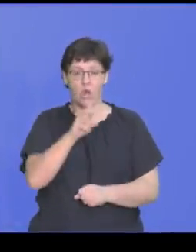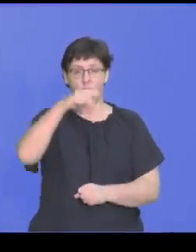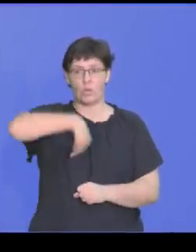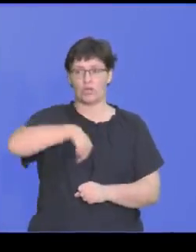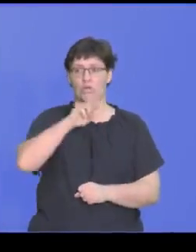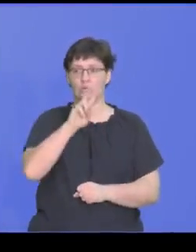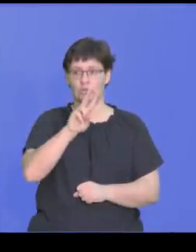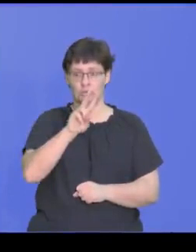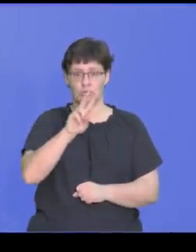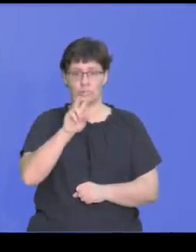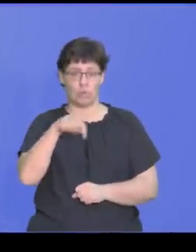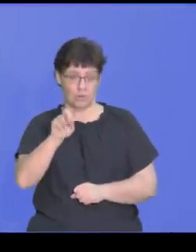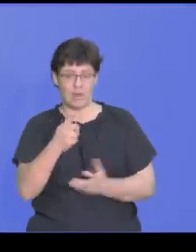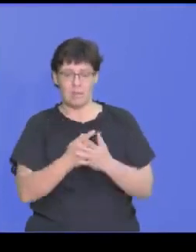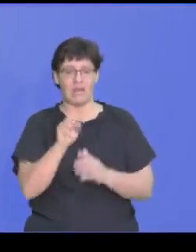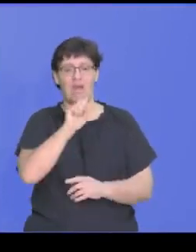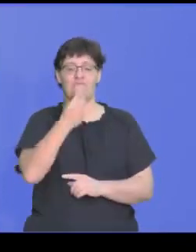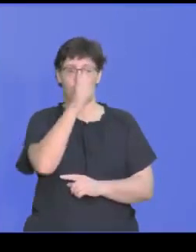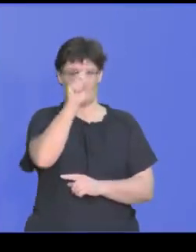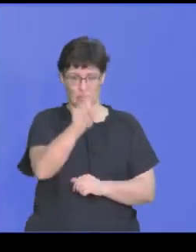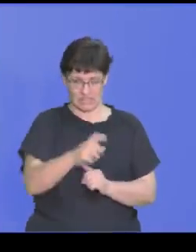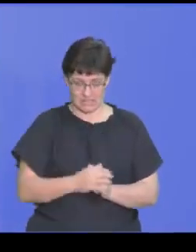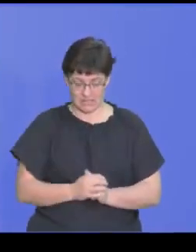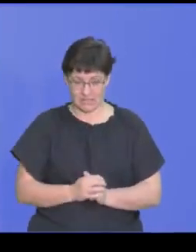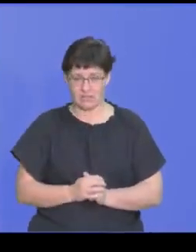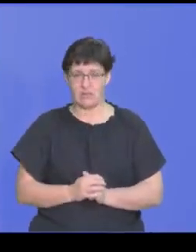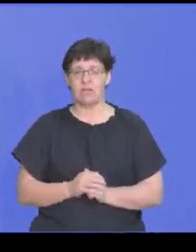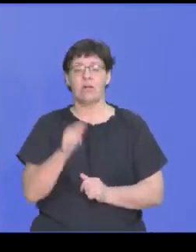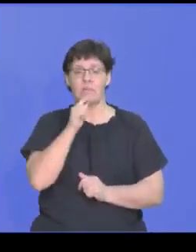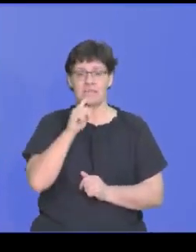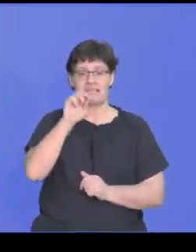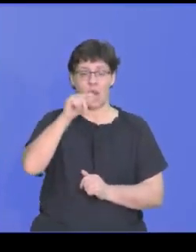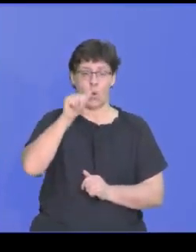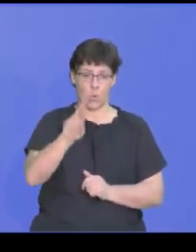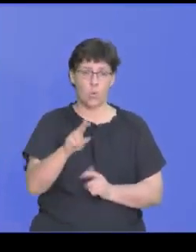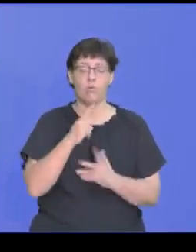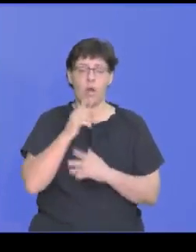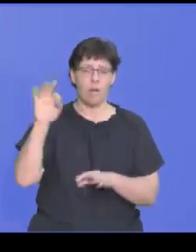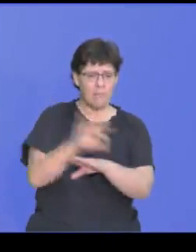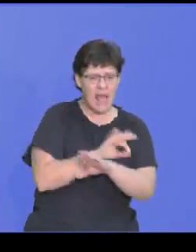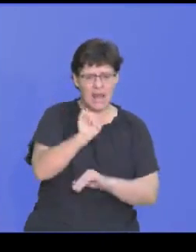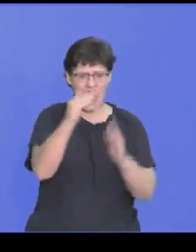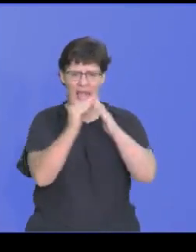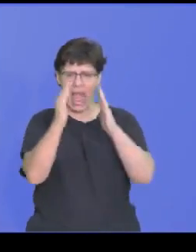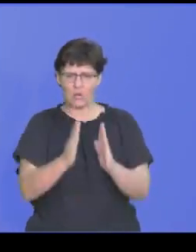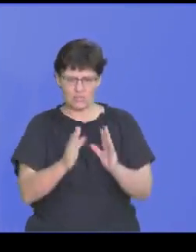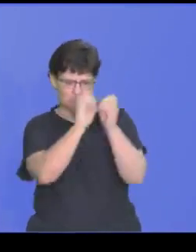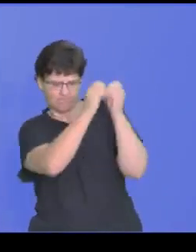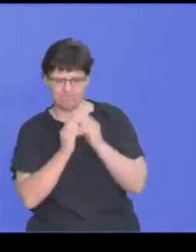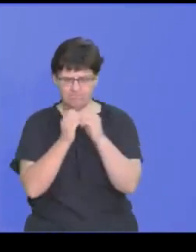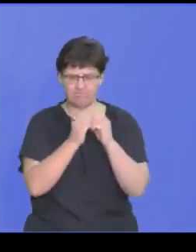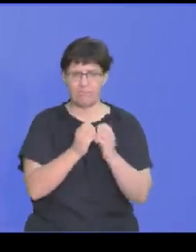and I'm calling it question 1 because it's the first question that I did with you. So we've got Mr. Tao plans to renovate his house at a cost